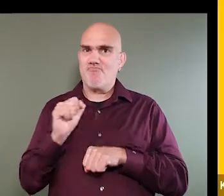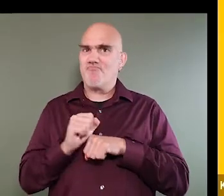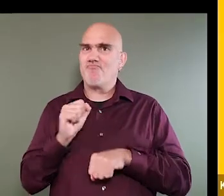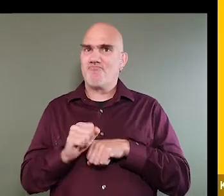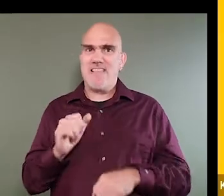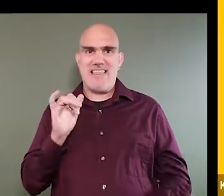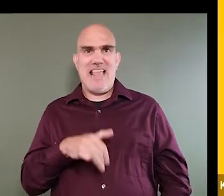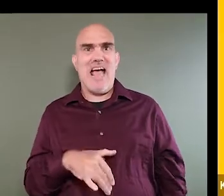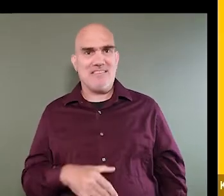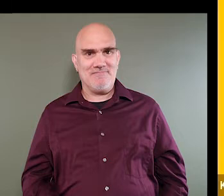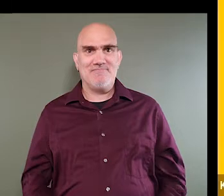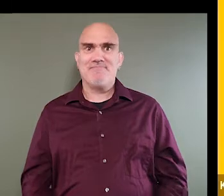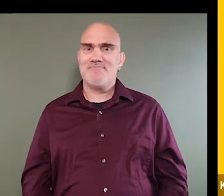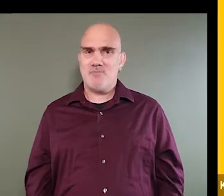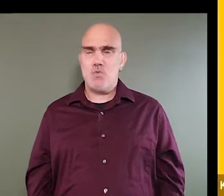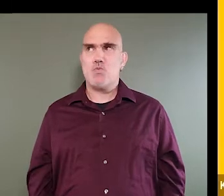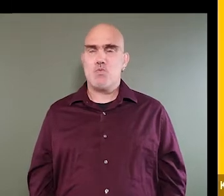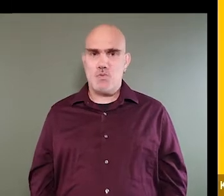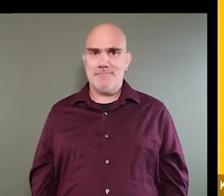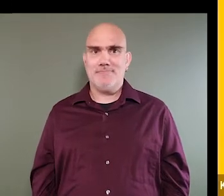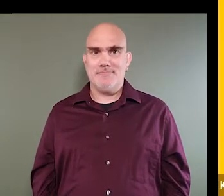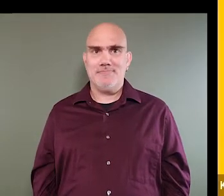a good way to get them shoulders working. Oof.